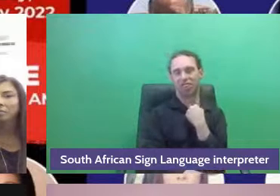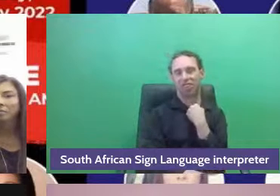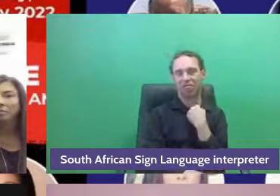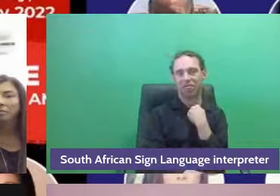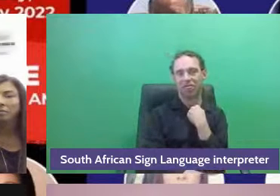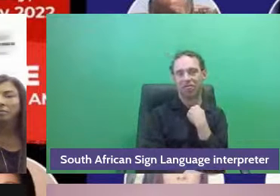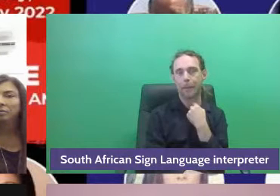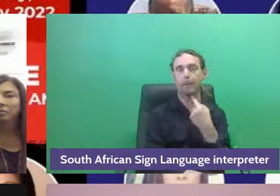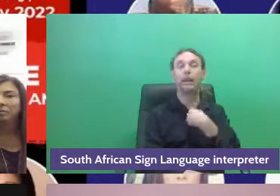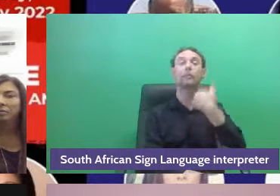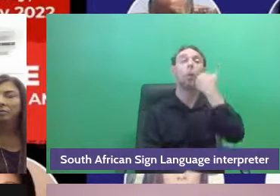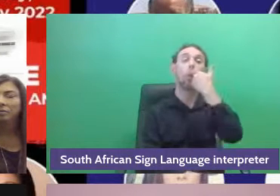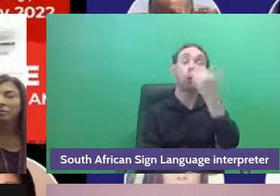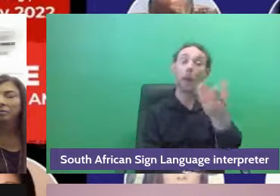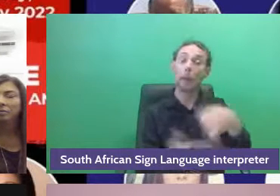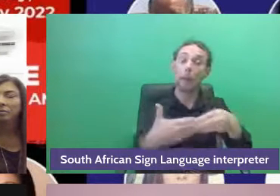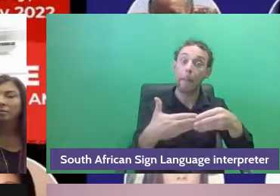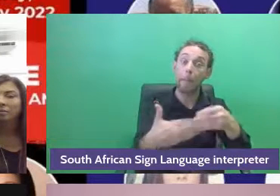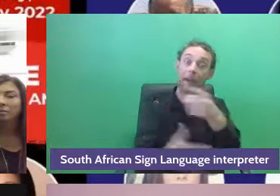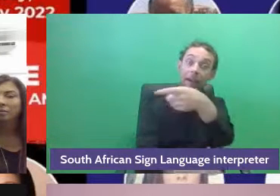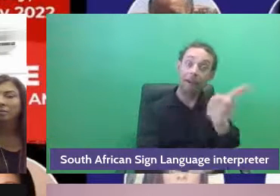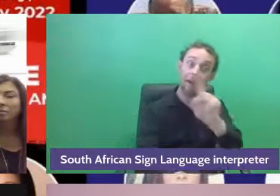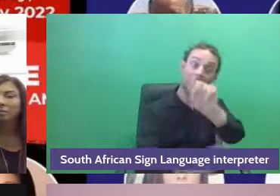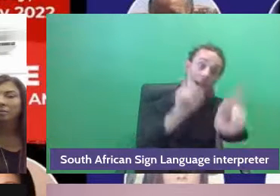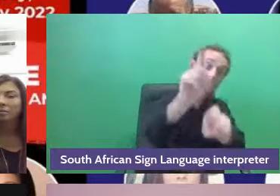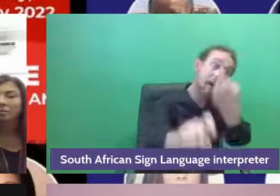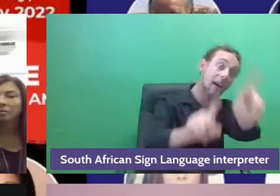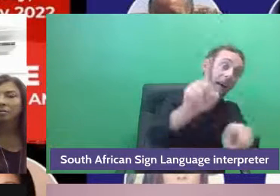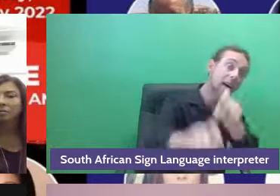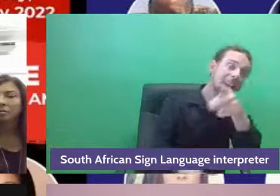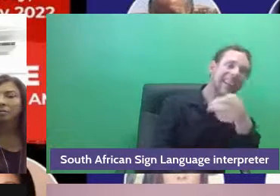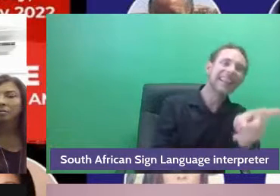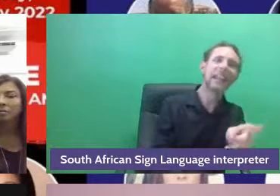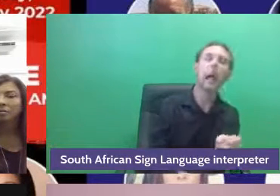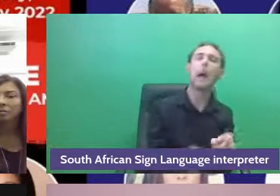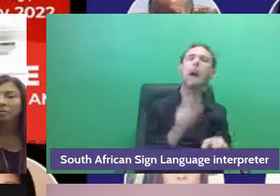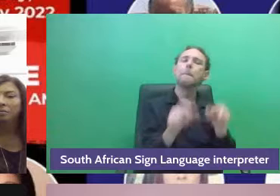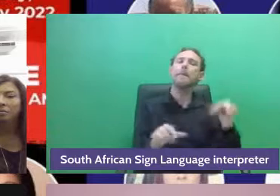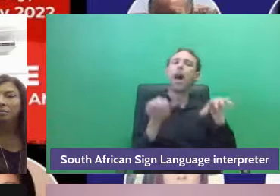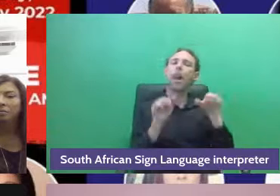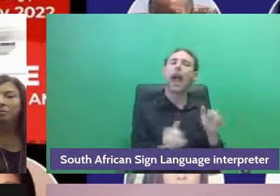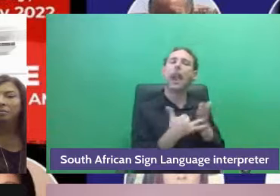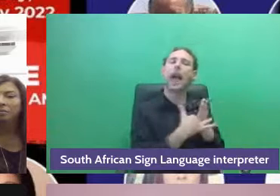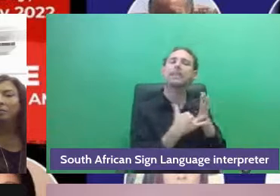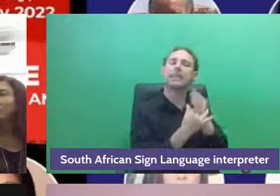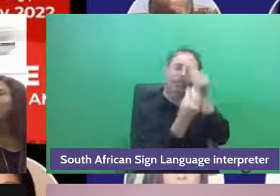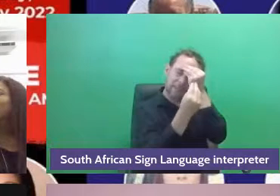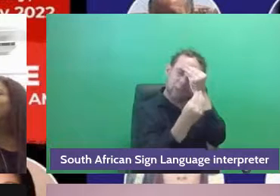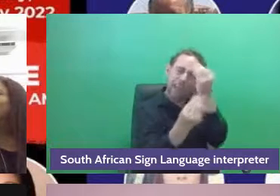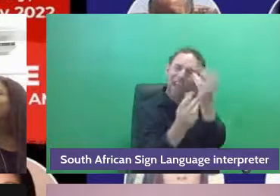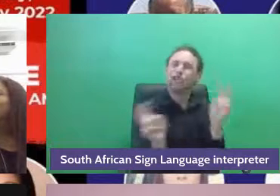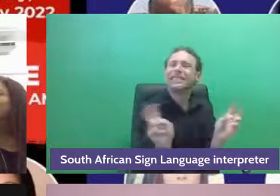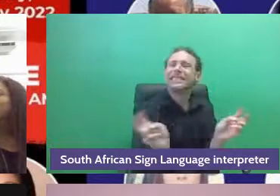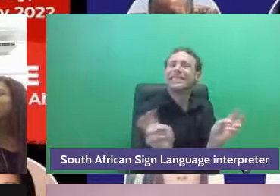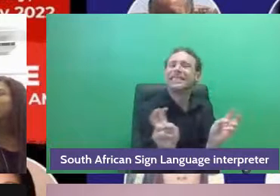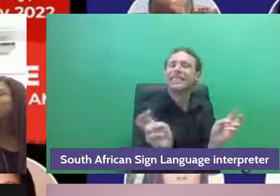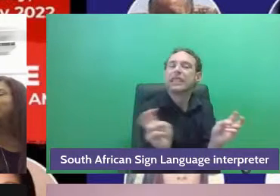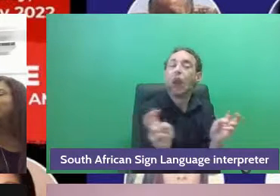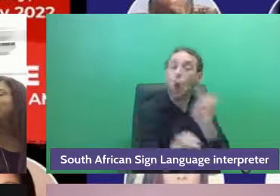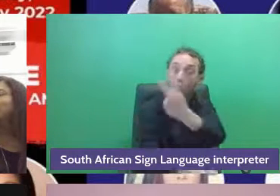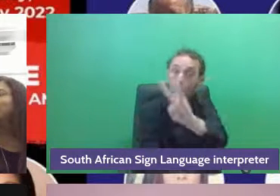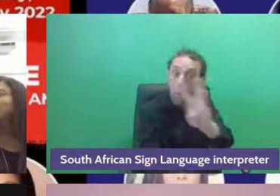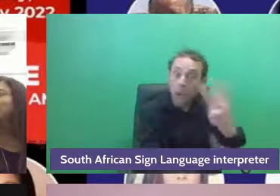to throw this to our panelists to talk about where people can access information. Do you know of any websites that you